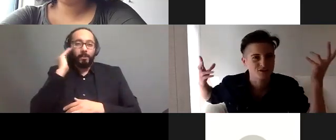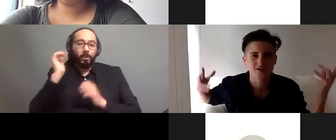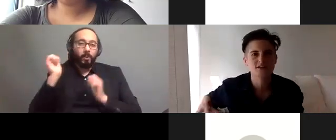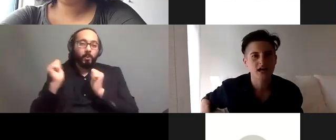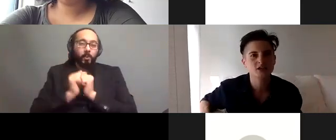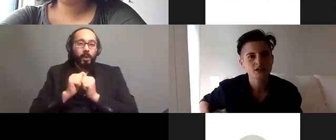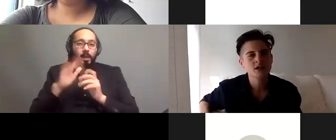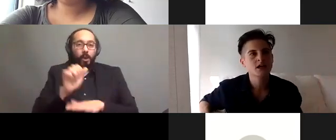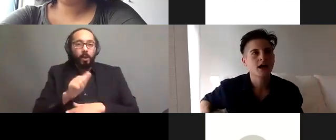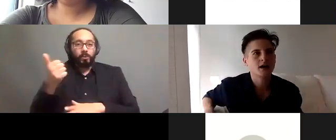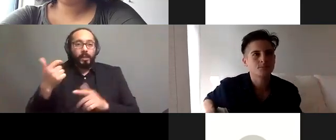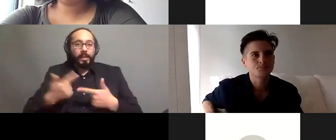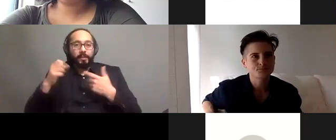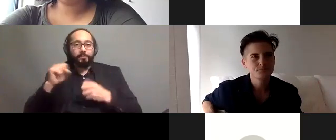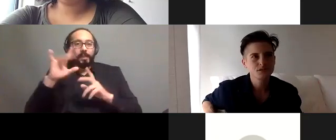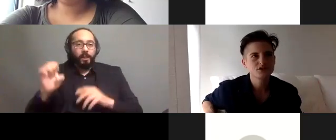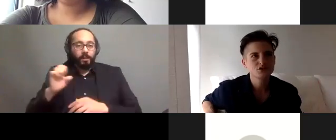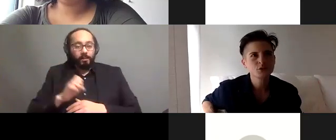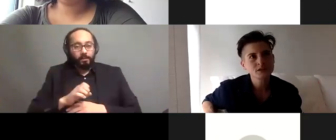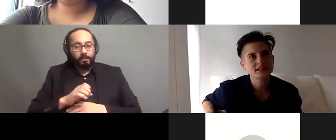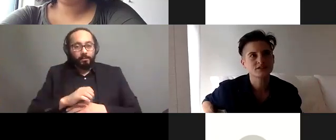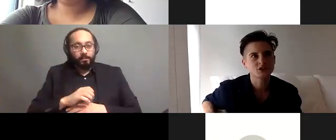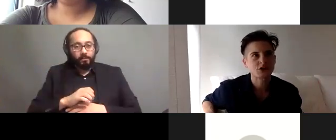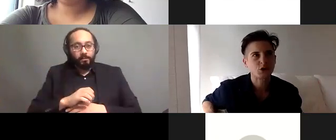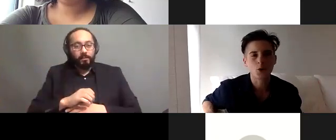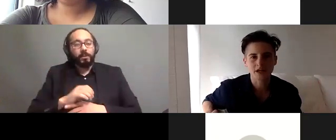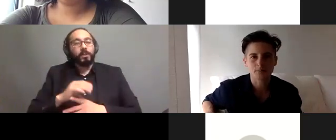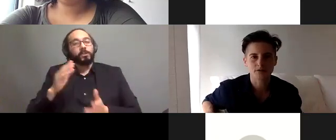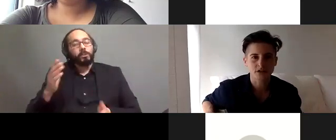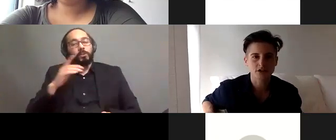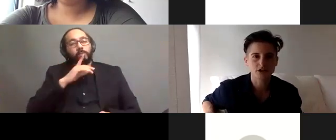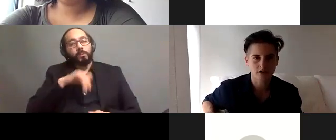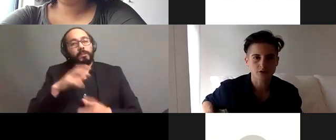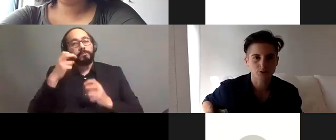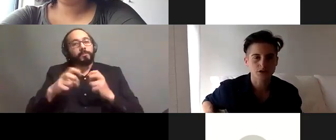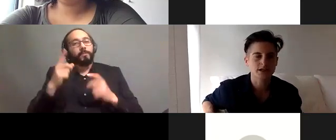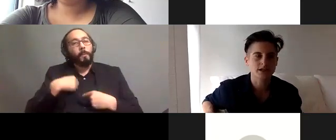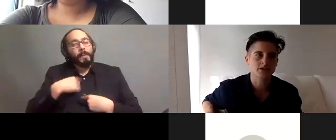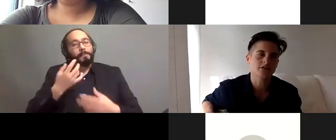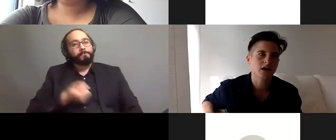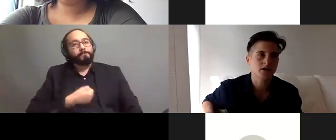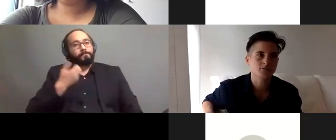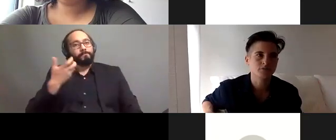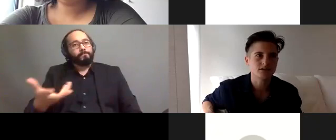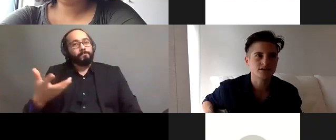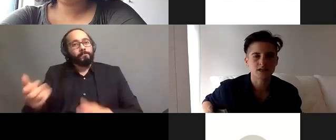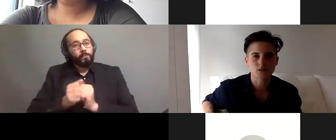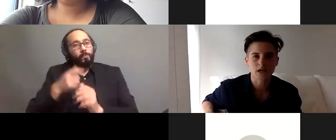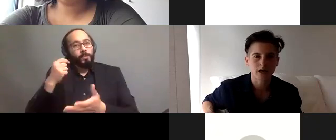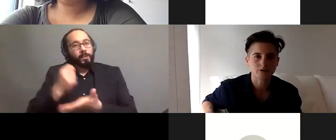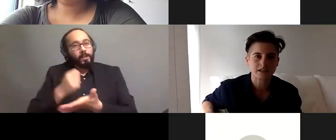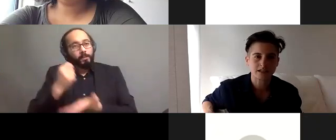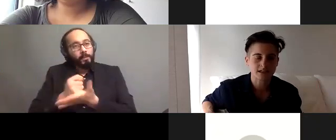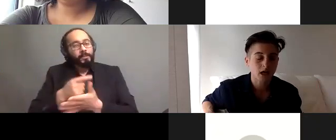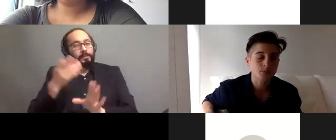alternative lifestyle. So it was really difficult to open up and feel comfortable in these settings where